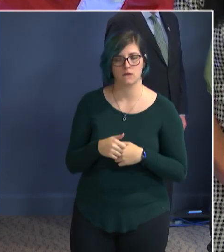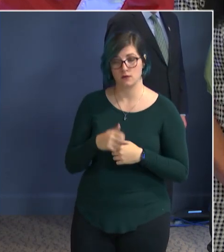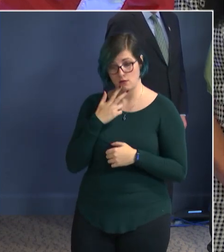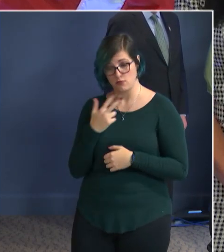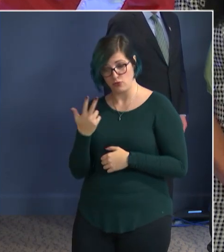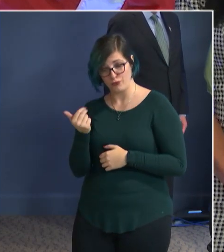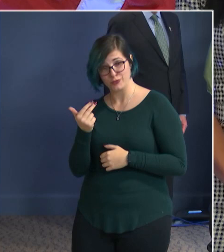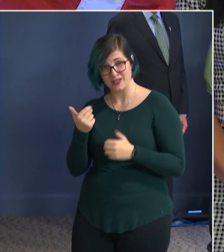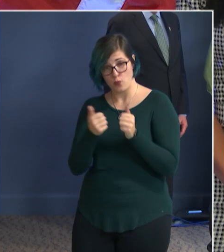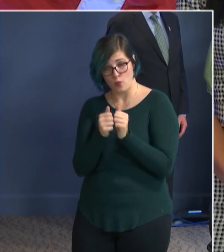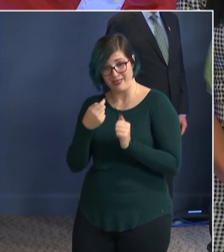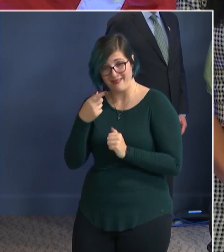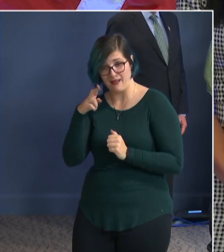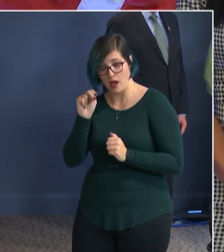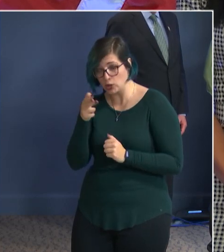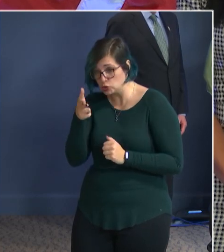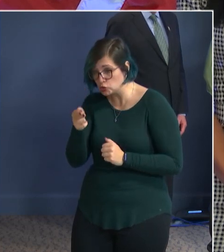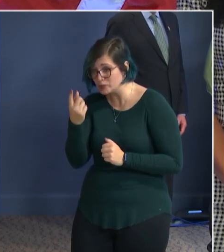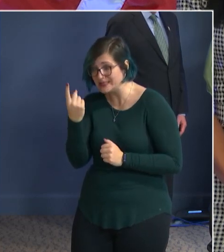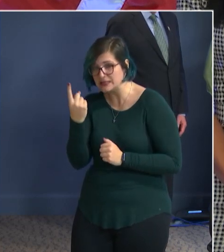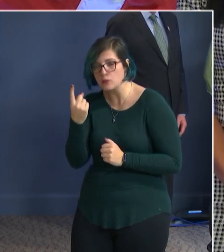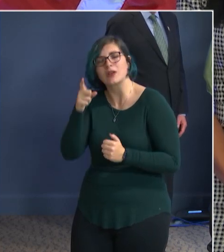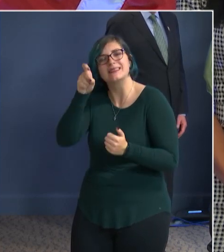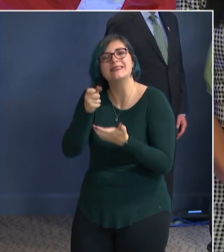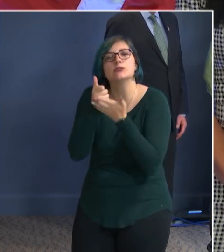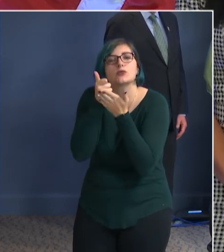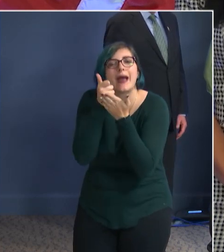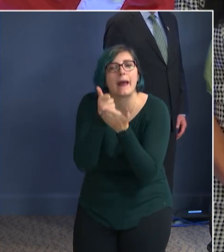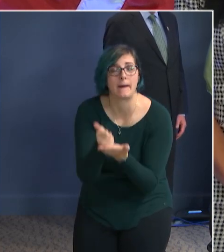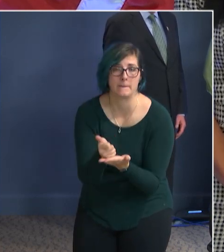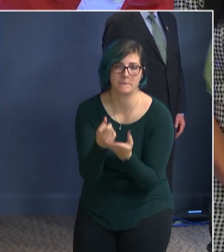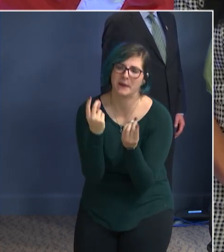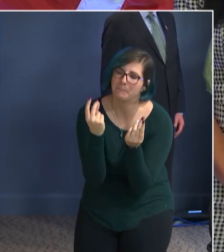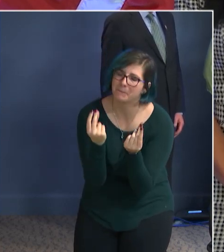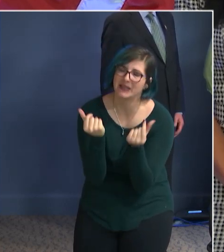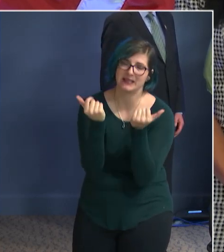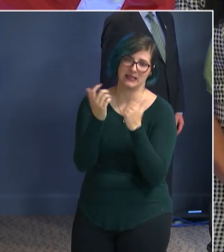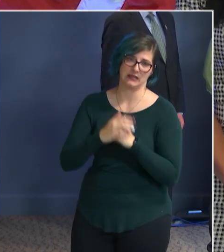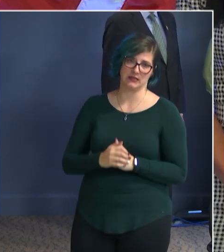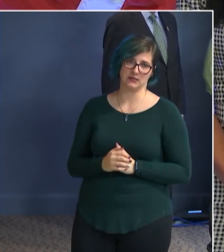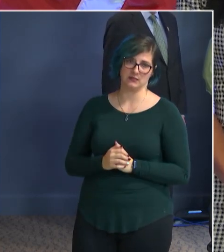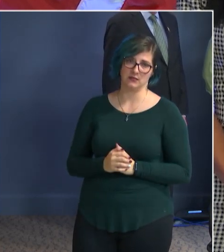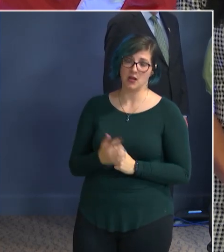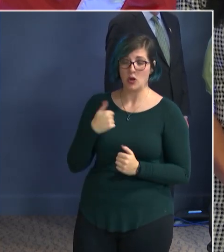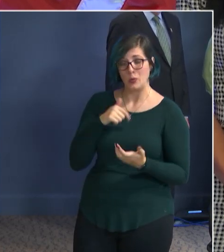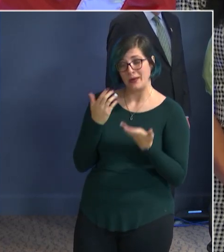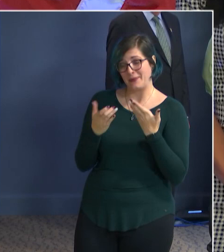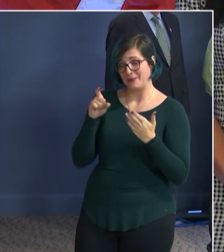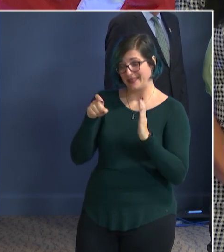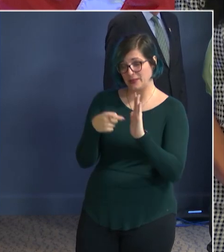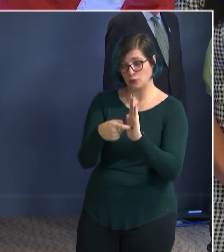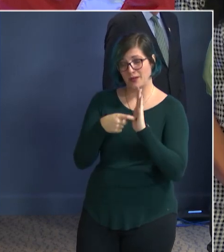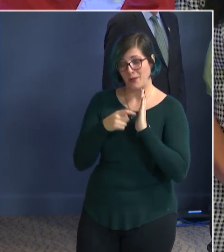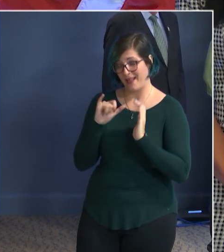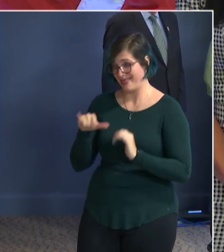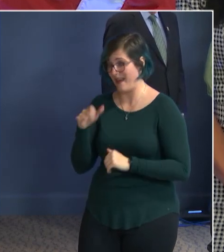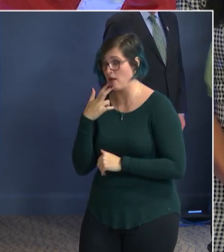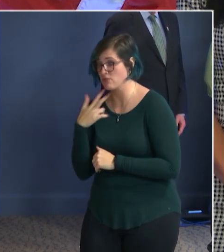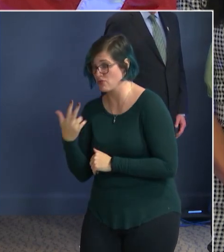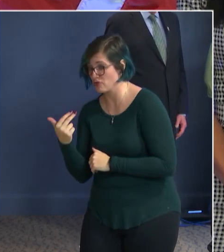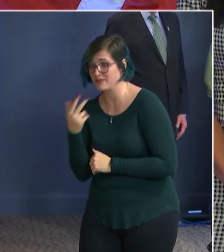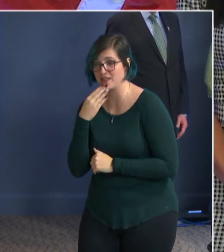gun shooting somebody needs help immediately. And we may have to require that 13-year-old